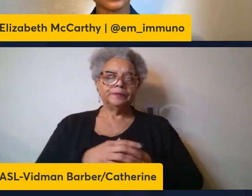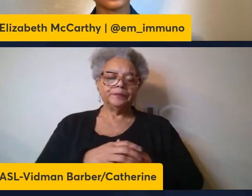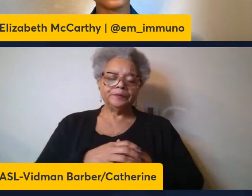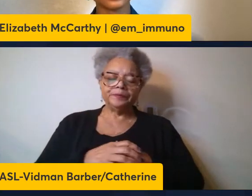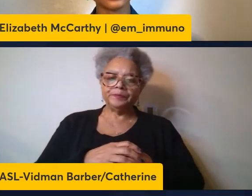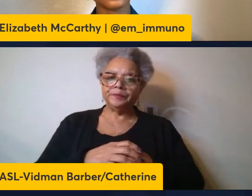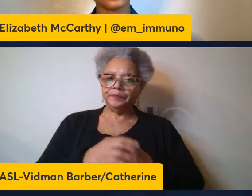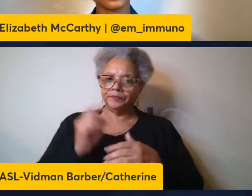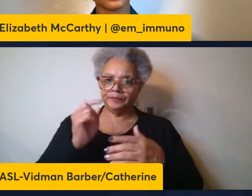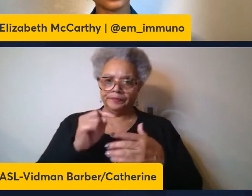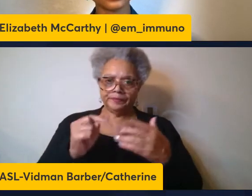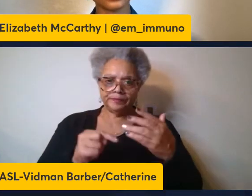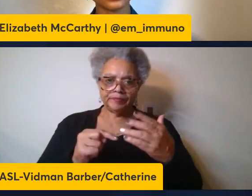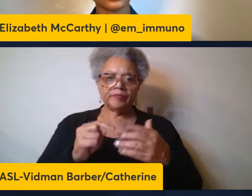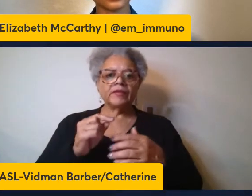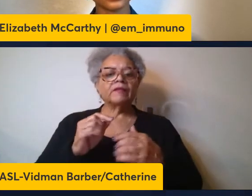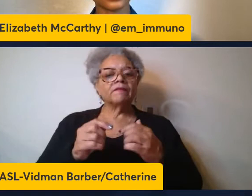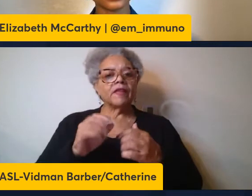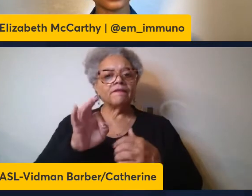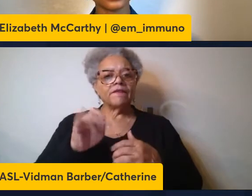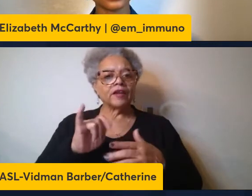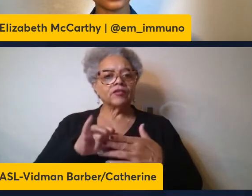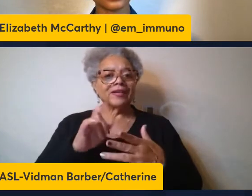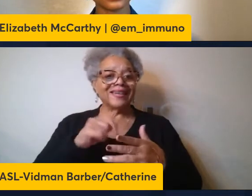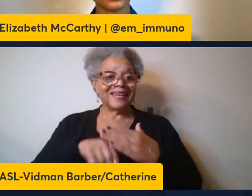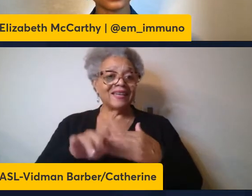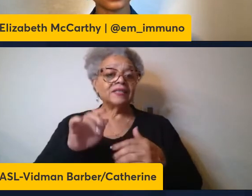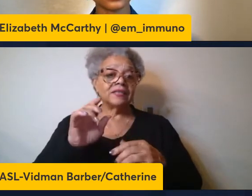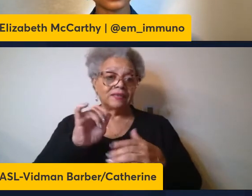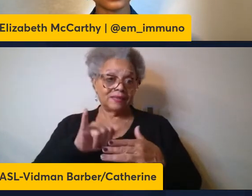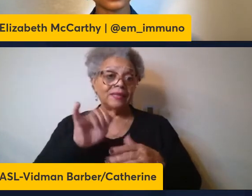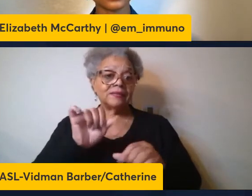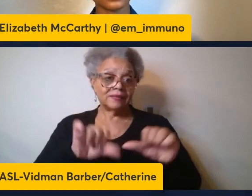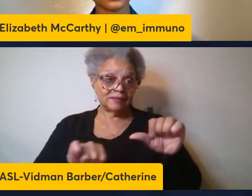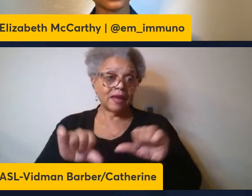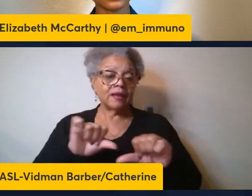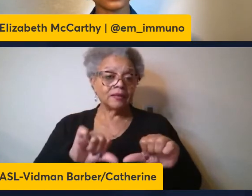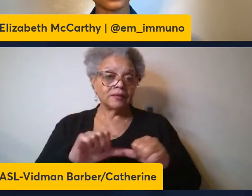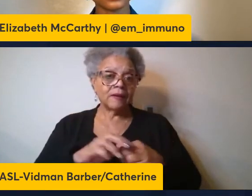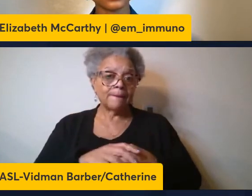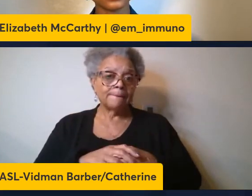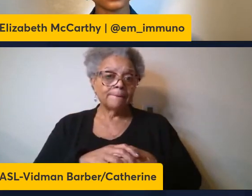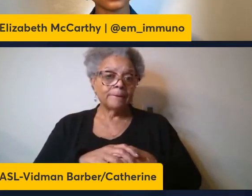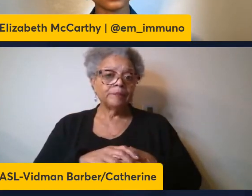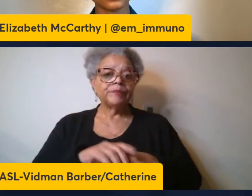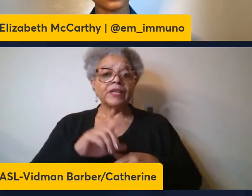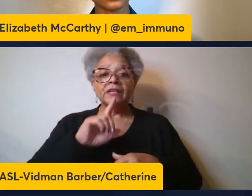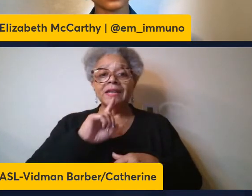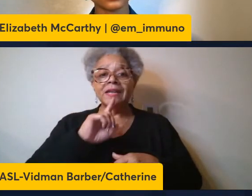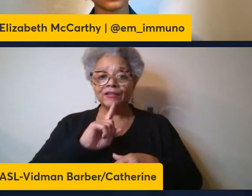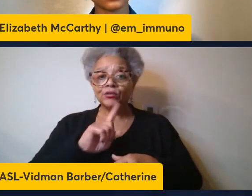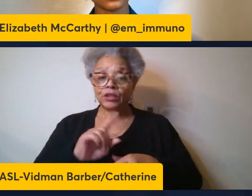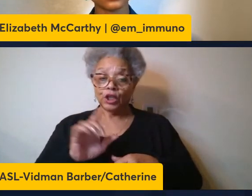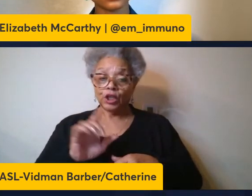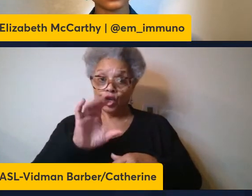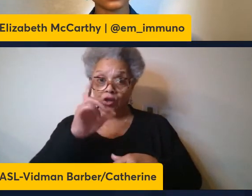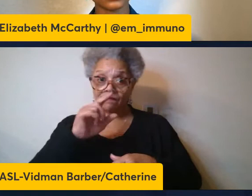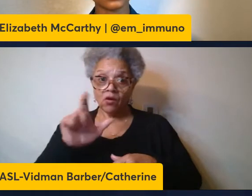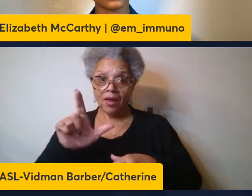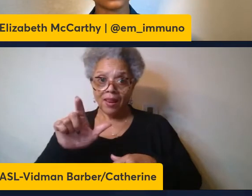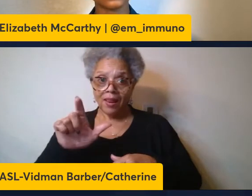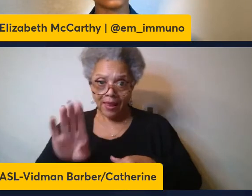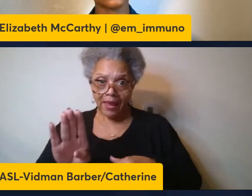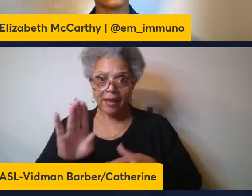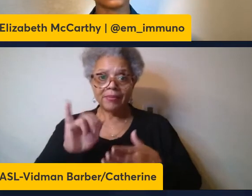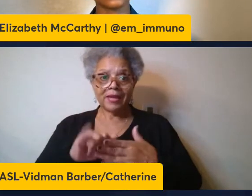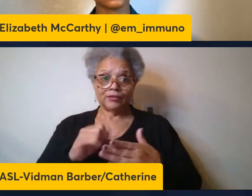factor in getting into data science. And so actually looking for a lab that has a GitHub